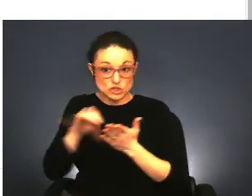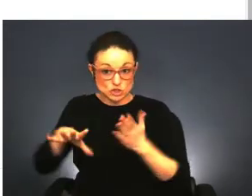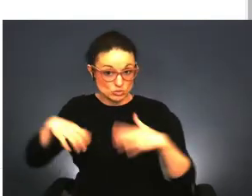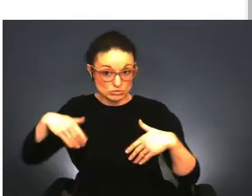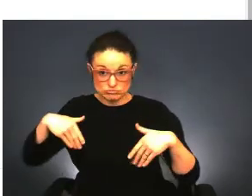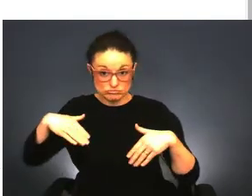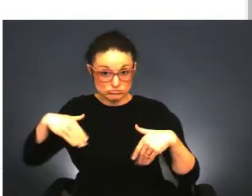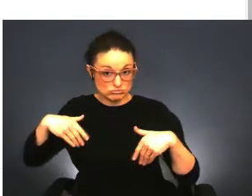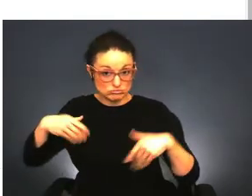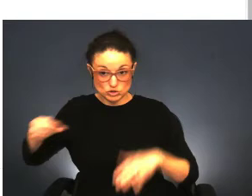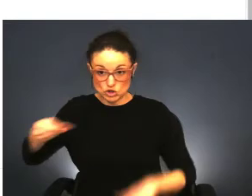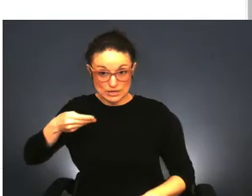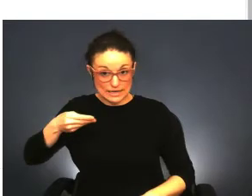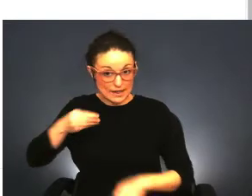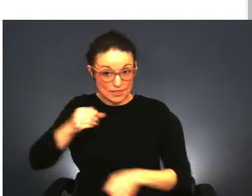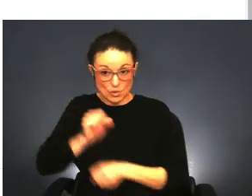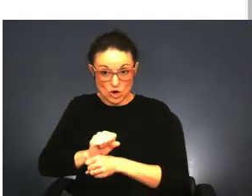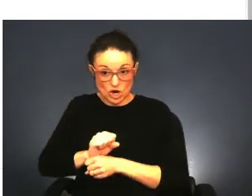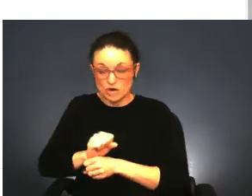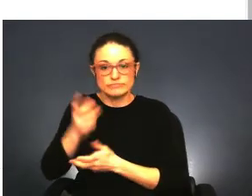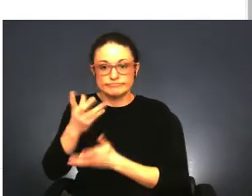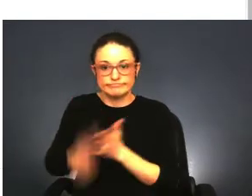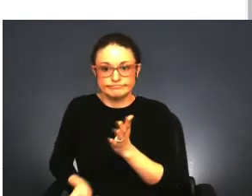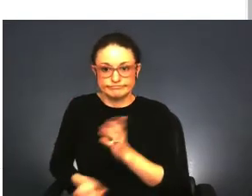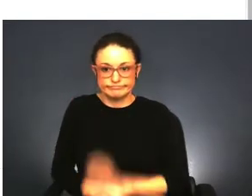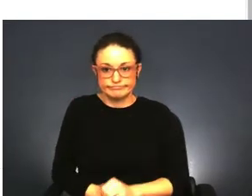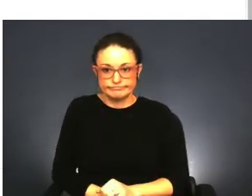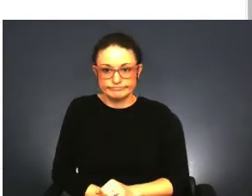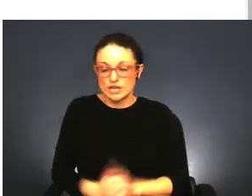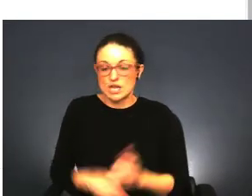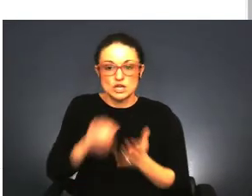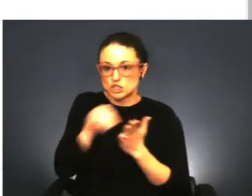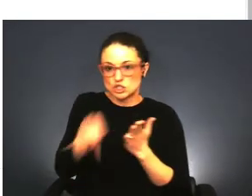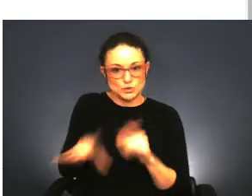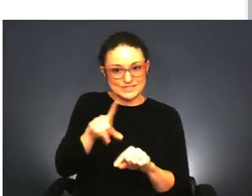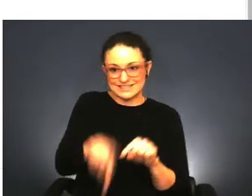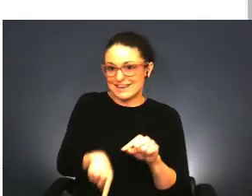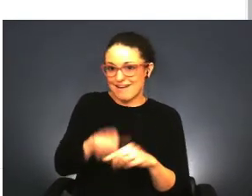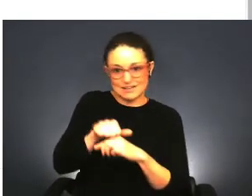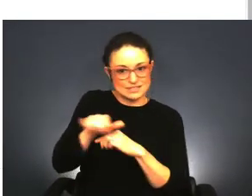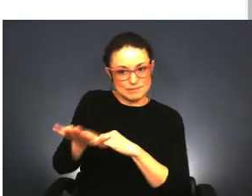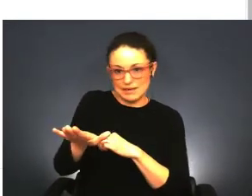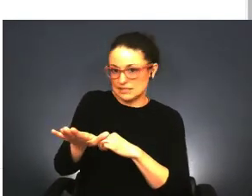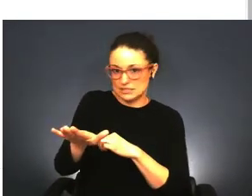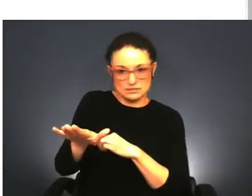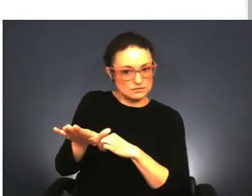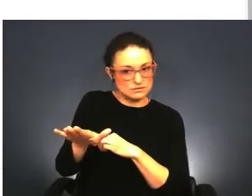that assignment will be missing. Okay, and students won't be able to submit after that date.